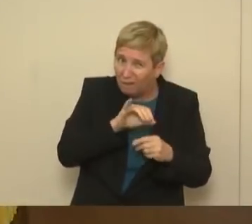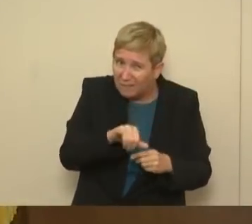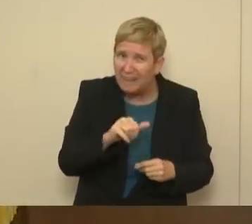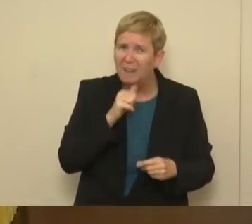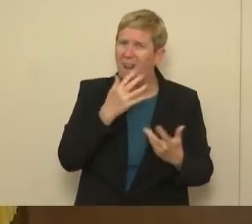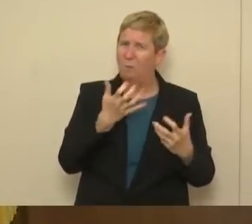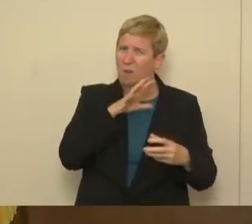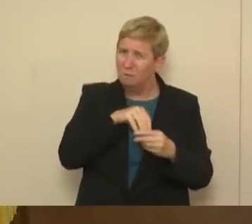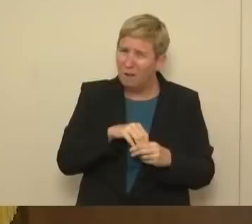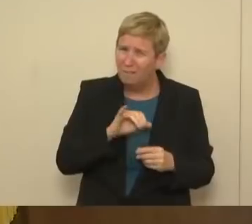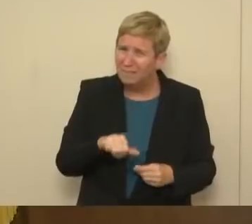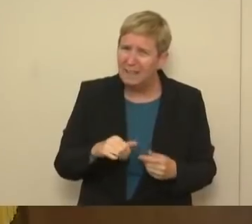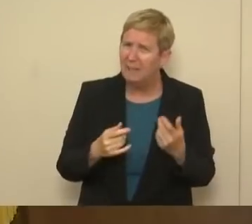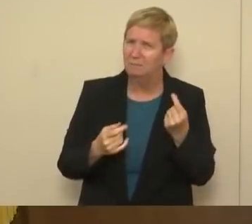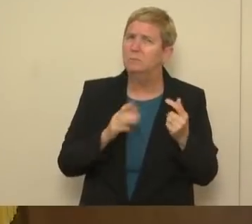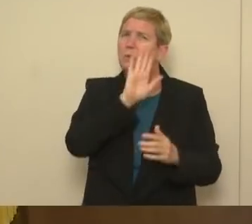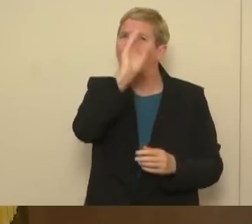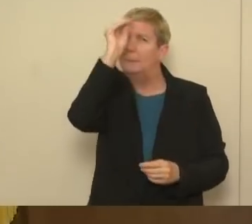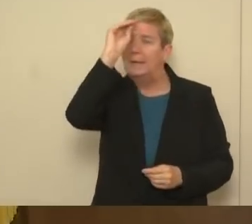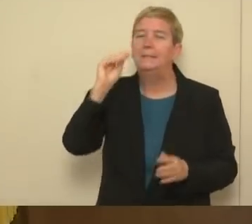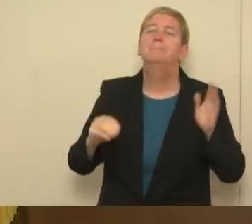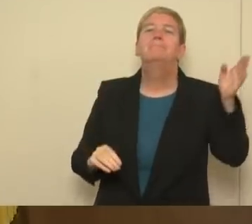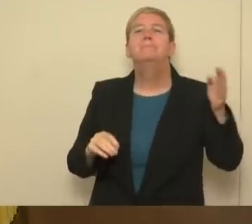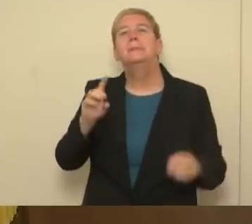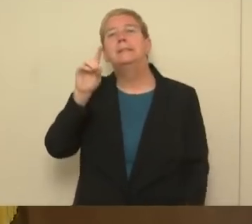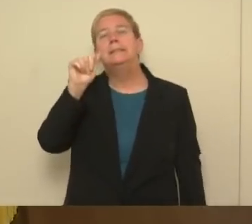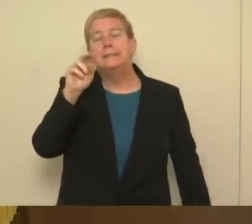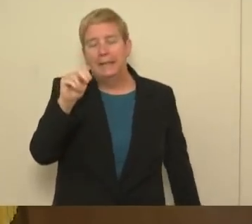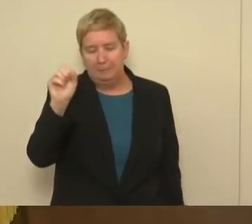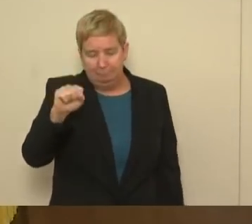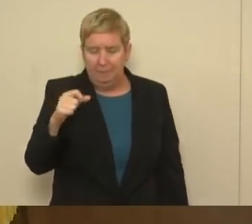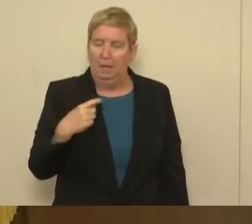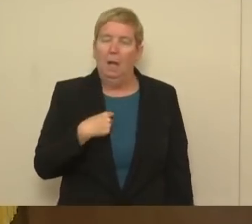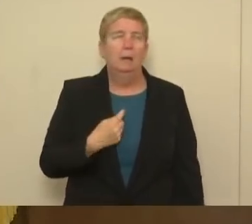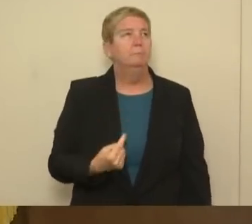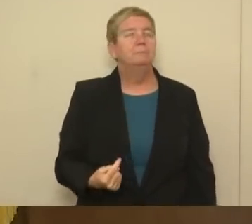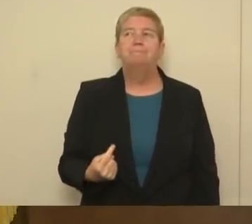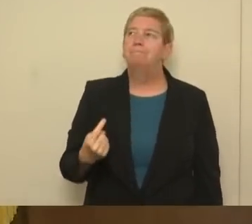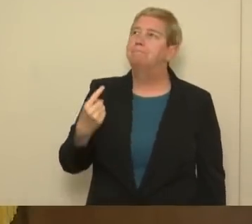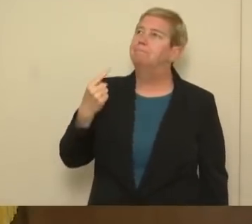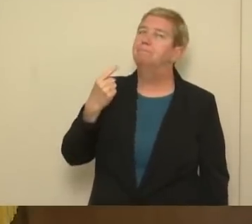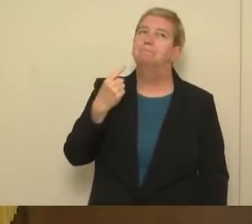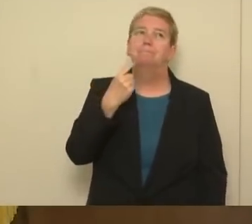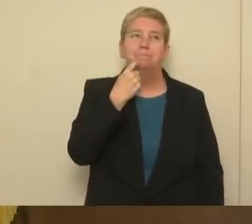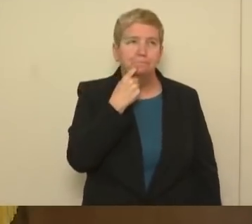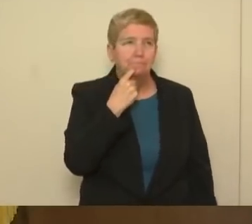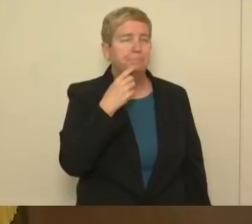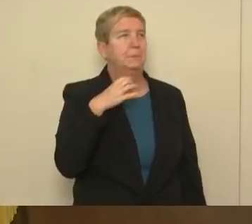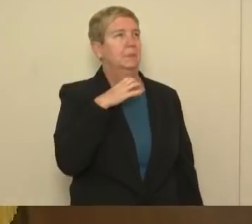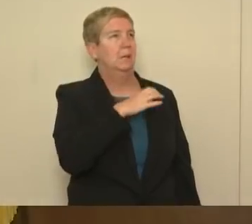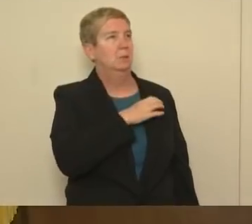Dan, I'm deeply disappointed in Congress